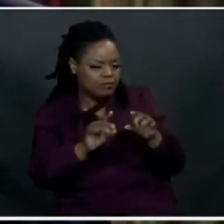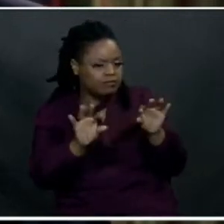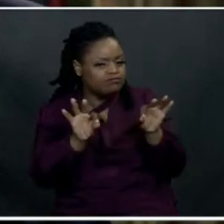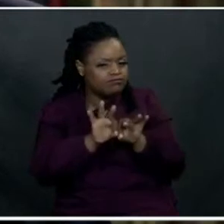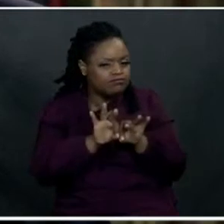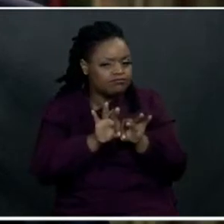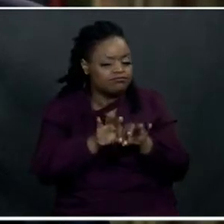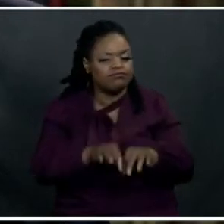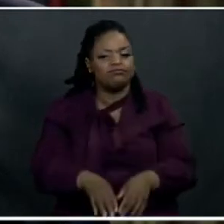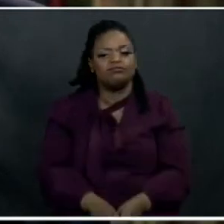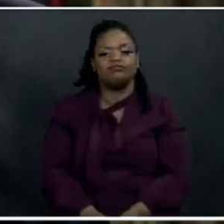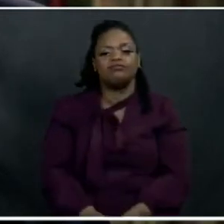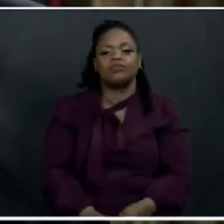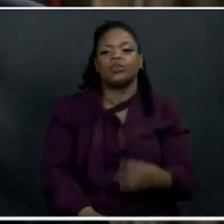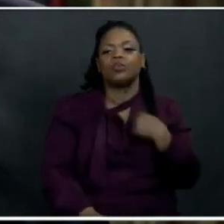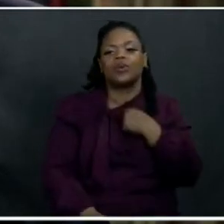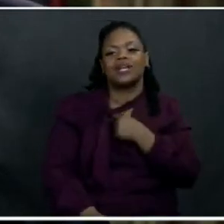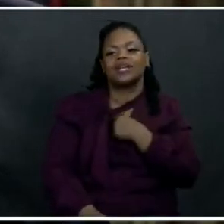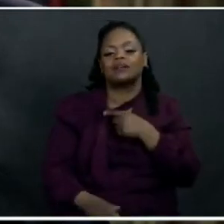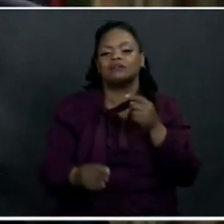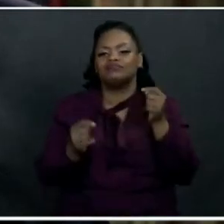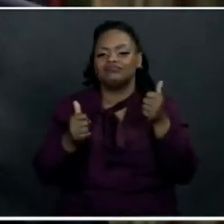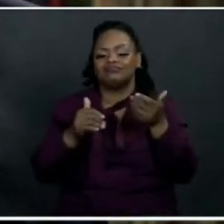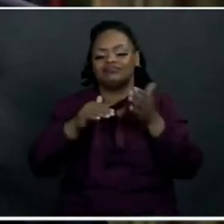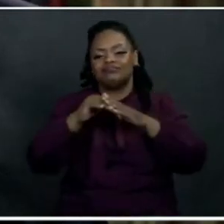accelerate more vaccines as we see them.